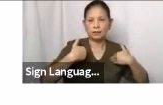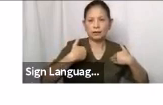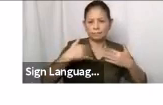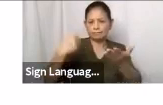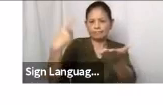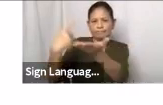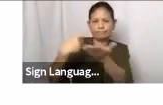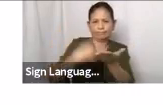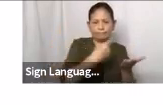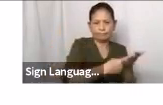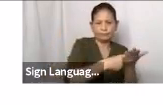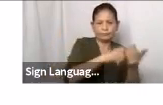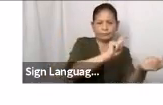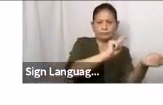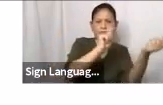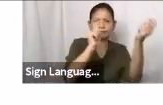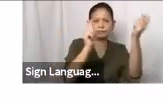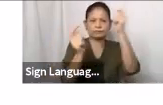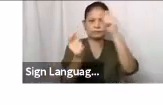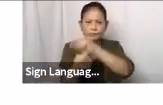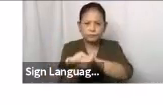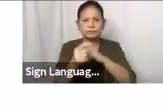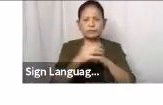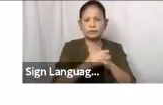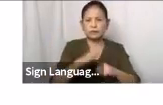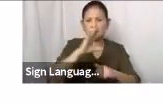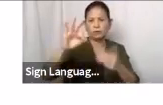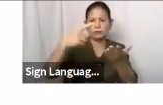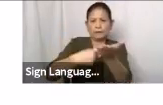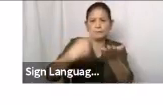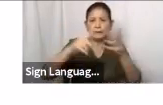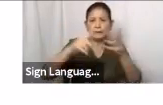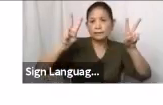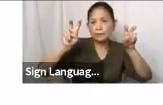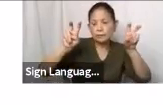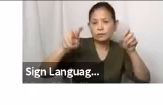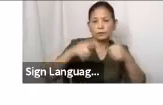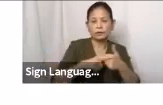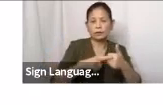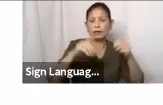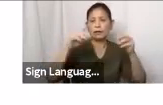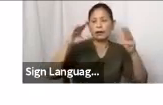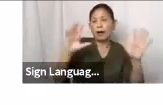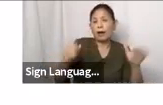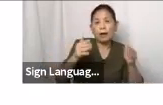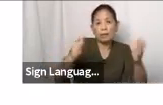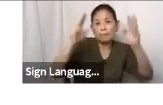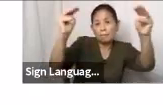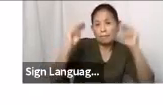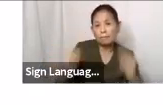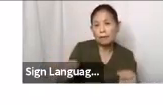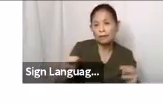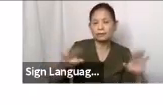we discussed the transition history, we discussed the issues, we discussed the method they are following,